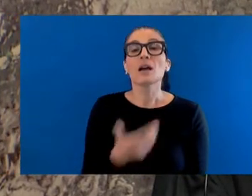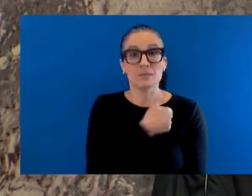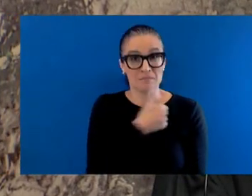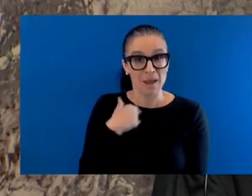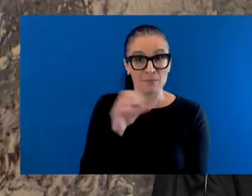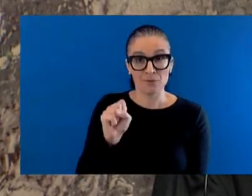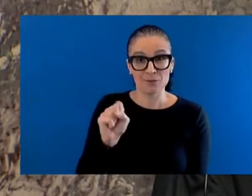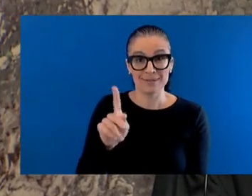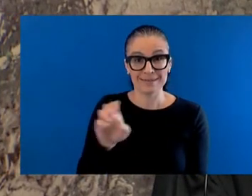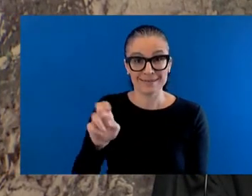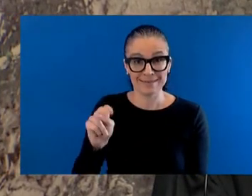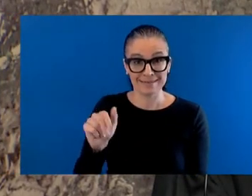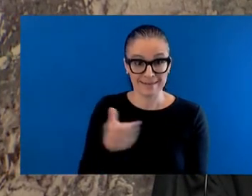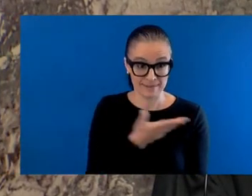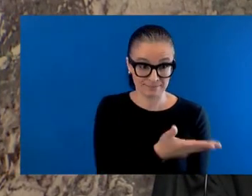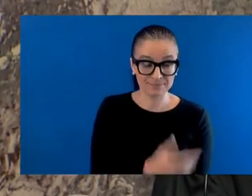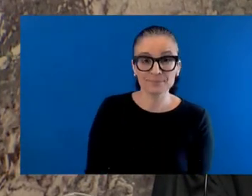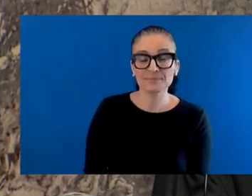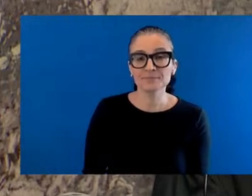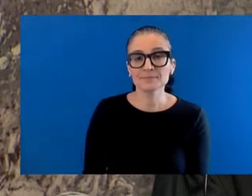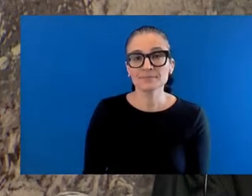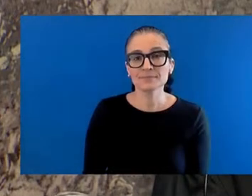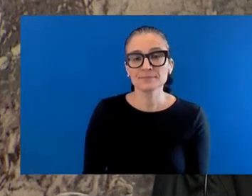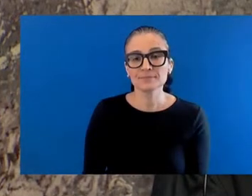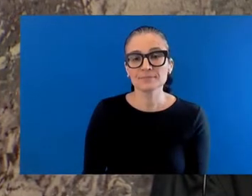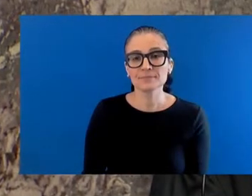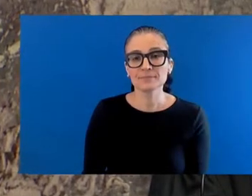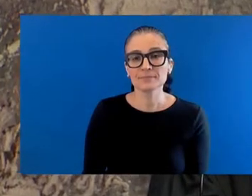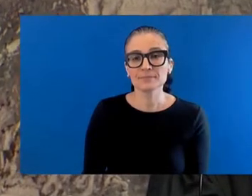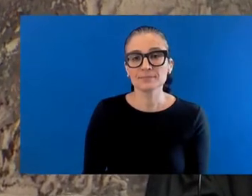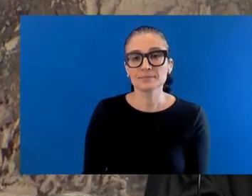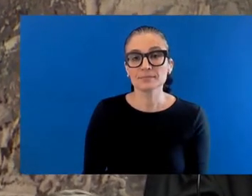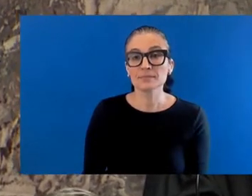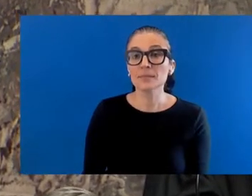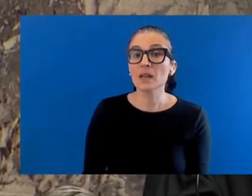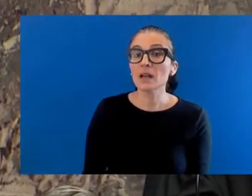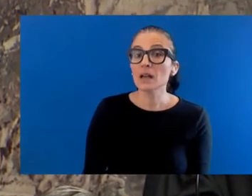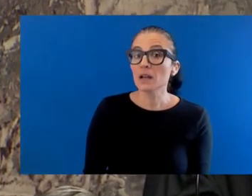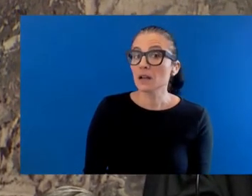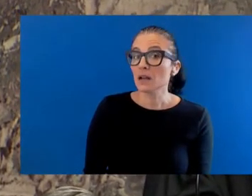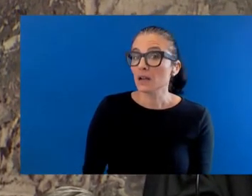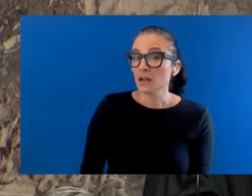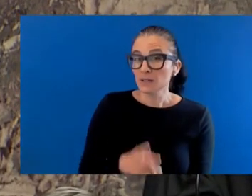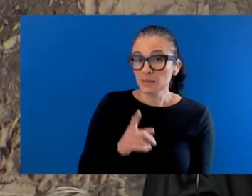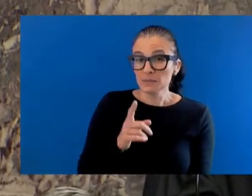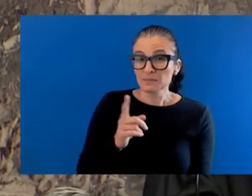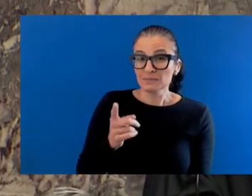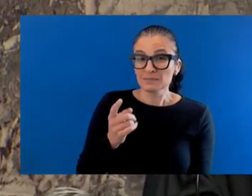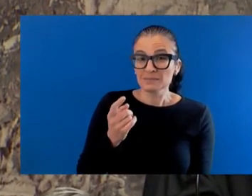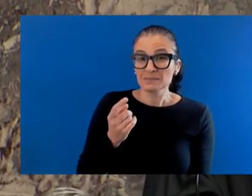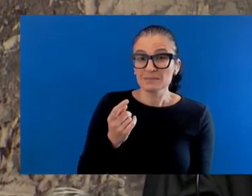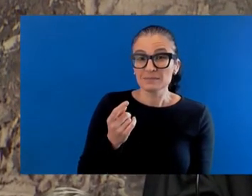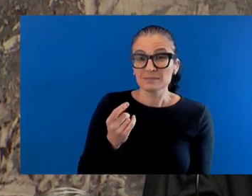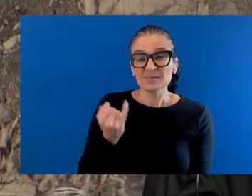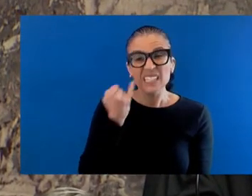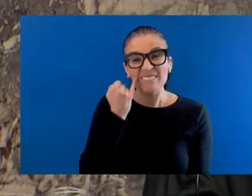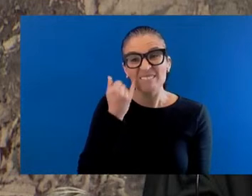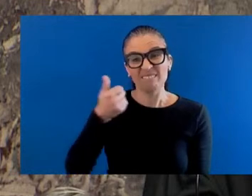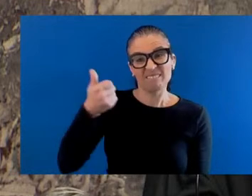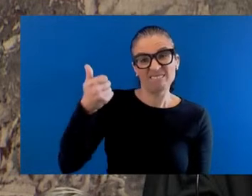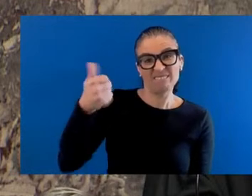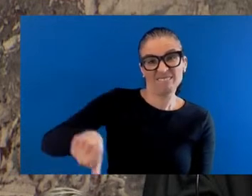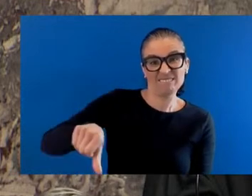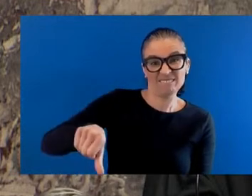if this issue is voted down by a majority of the votes, then it becomes a partisan issue.